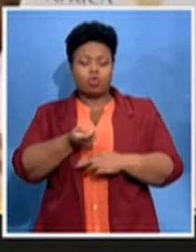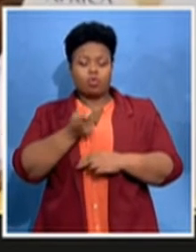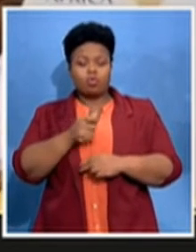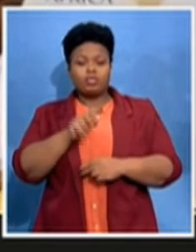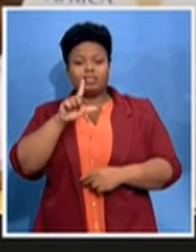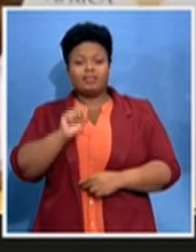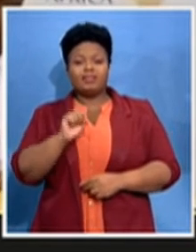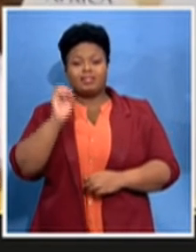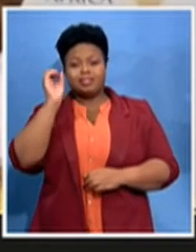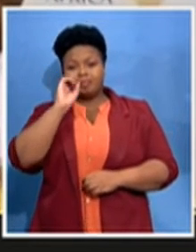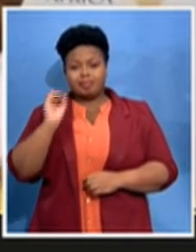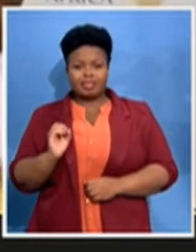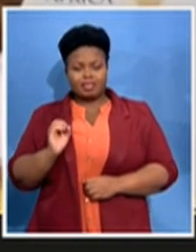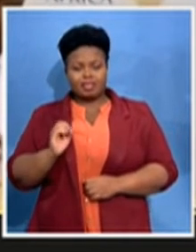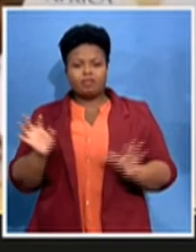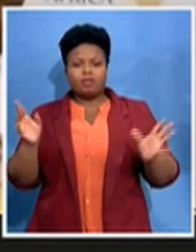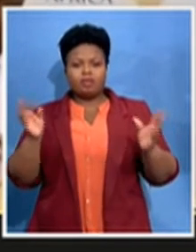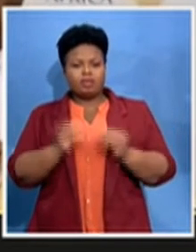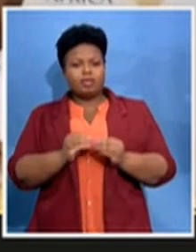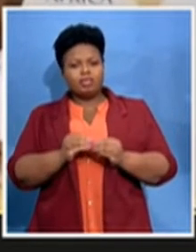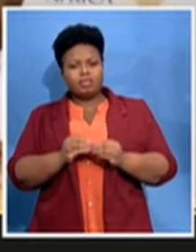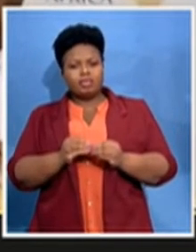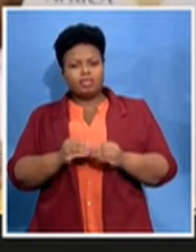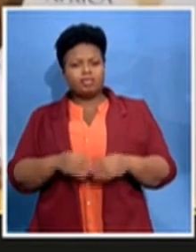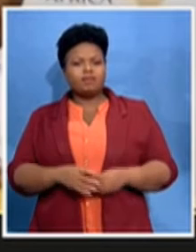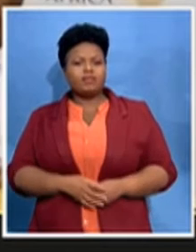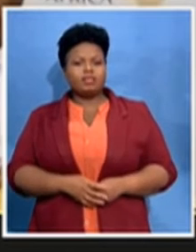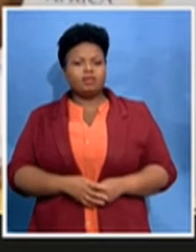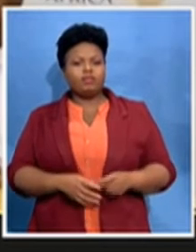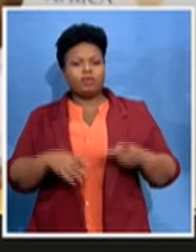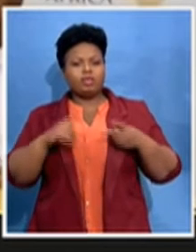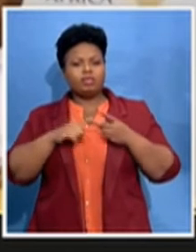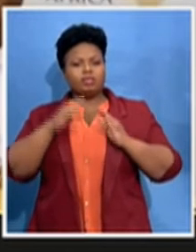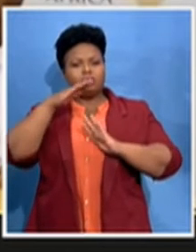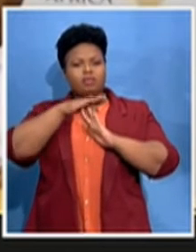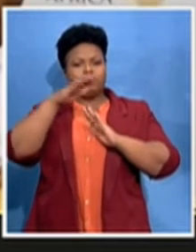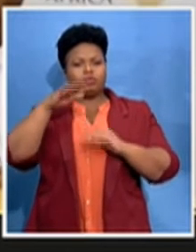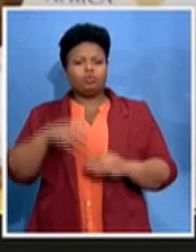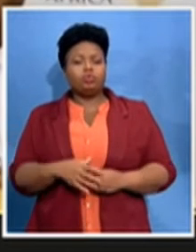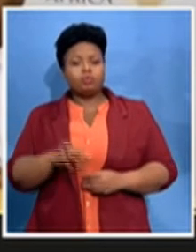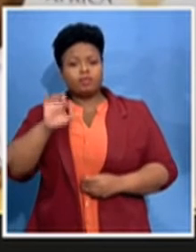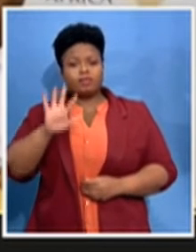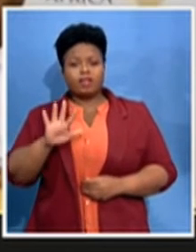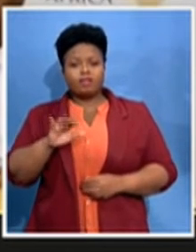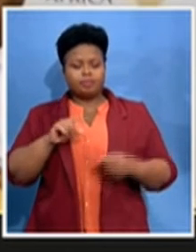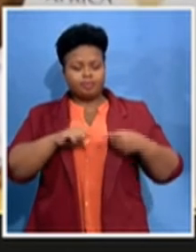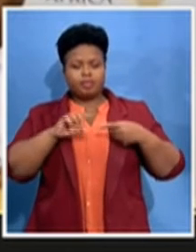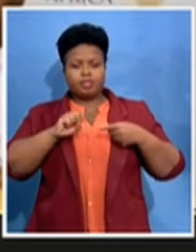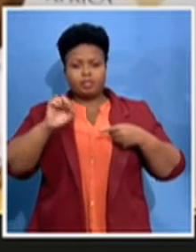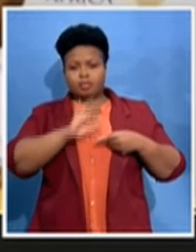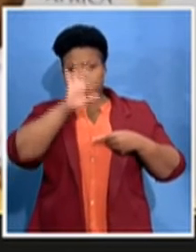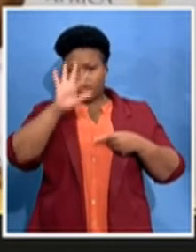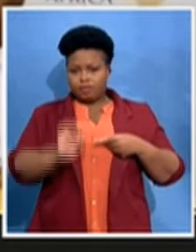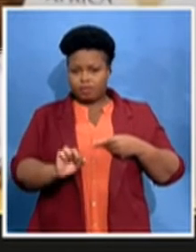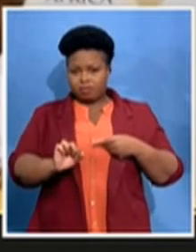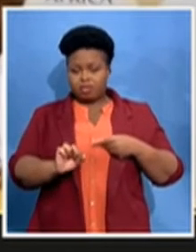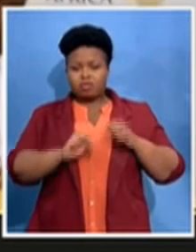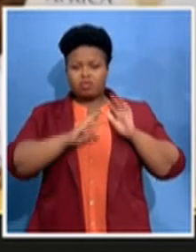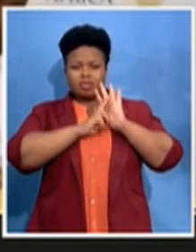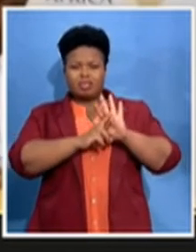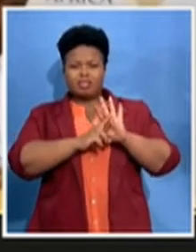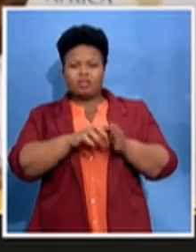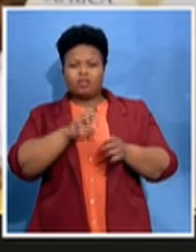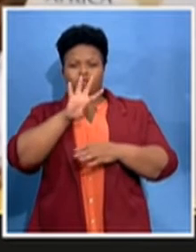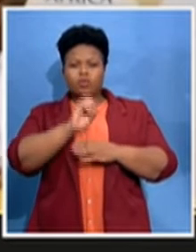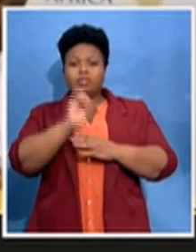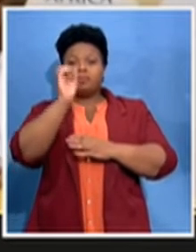they include the top 5 in Africa, South Africa representing about 40% of all the infections on the